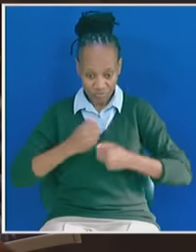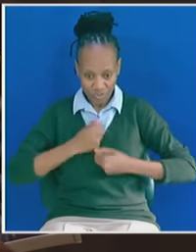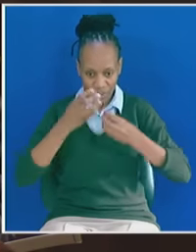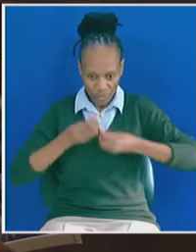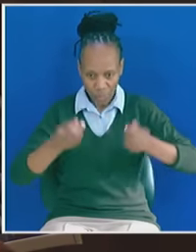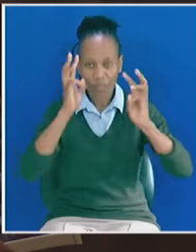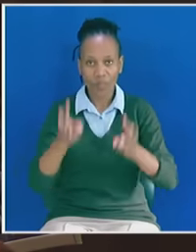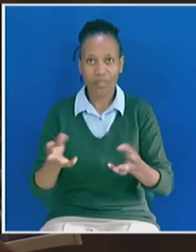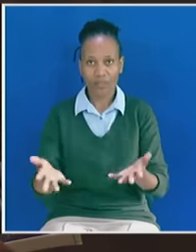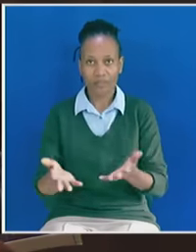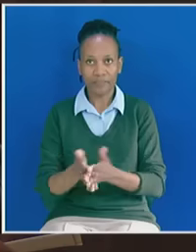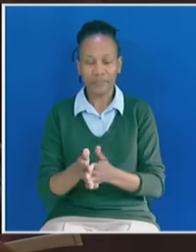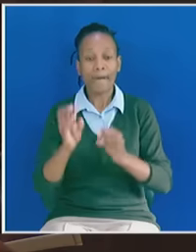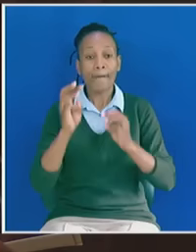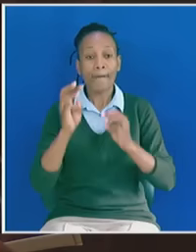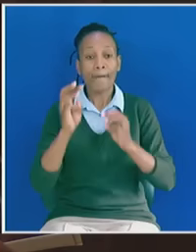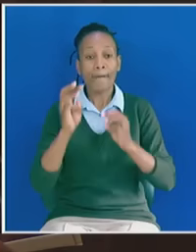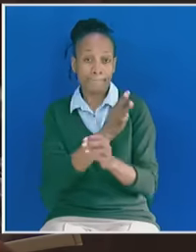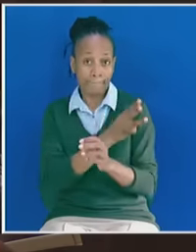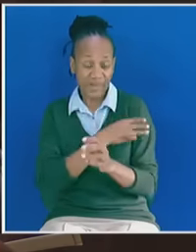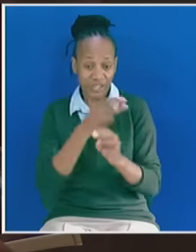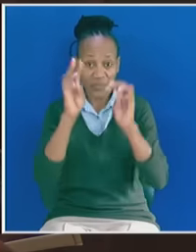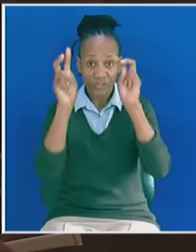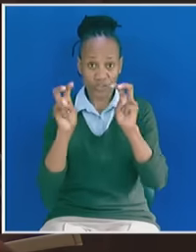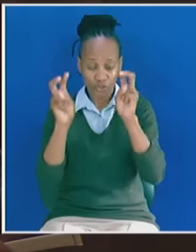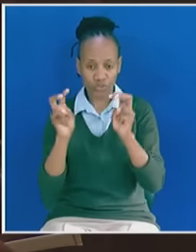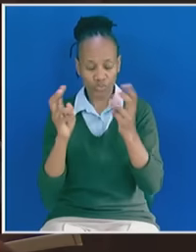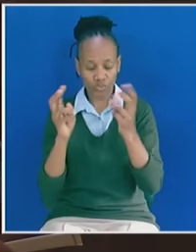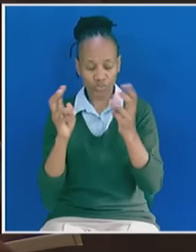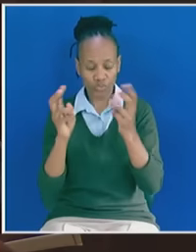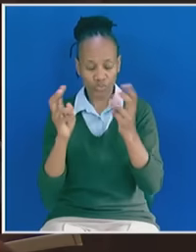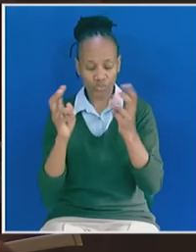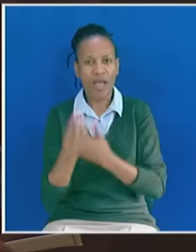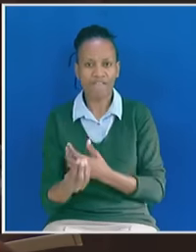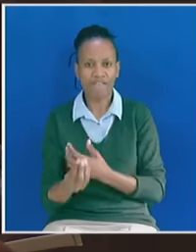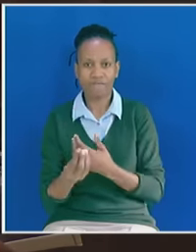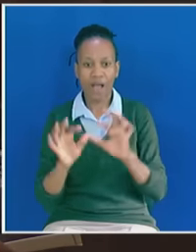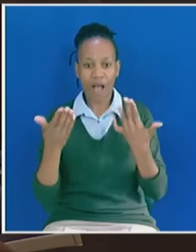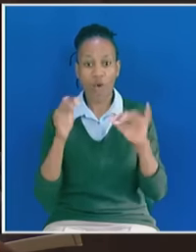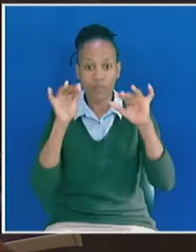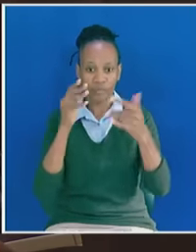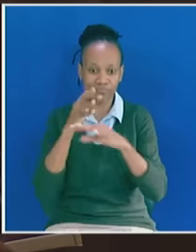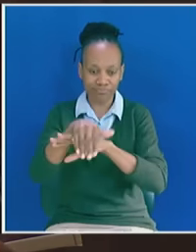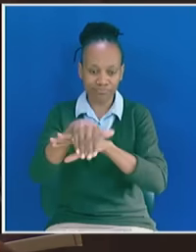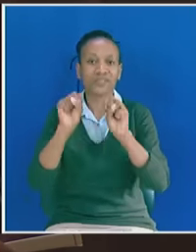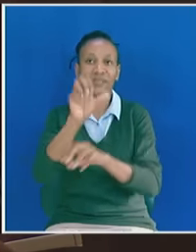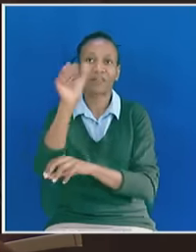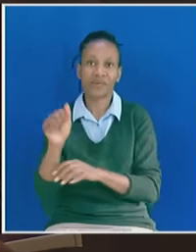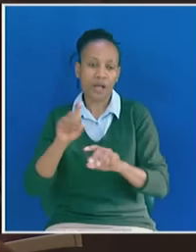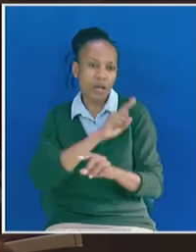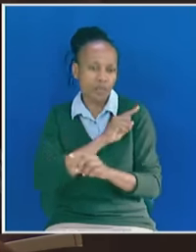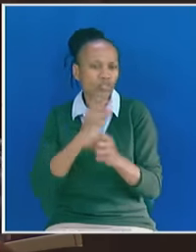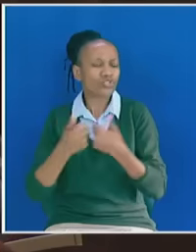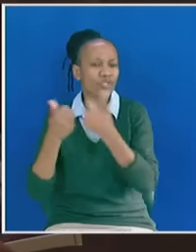to border management, our challenge about securing our borders remain because of the vastness of our land,